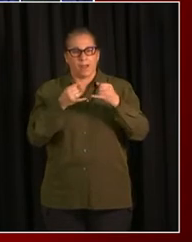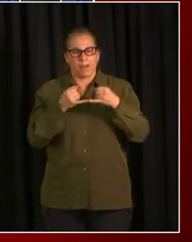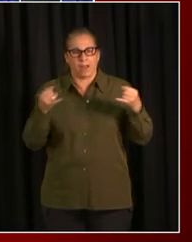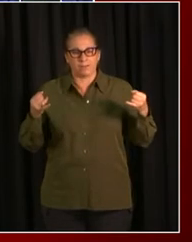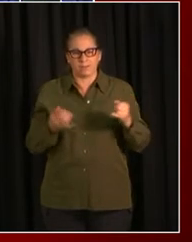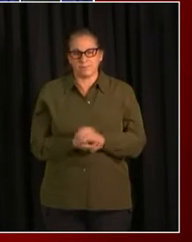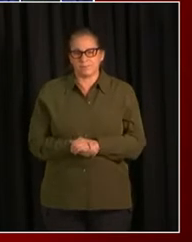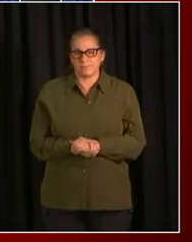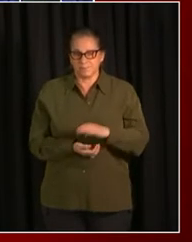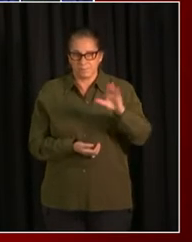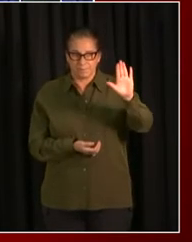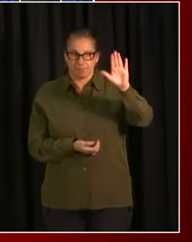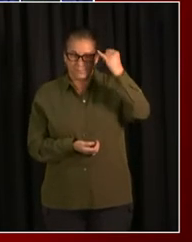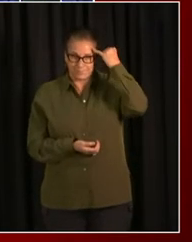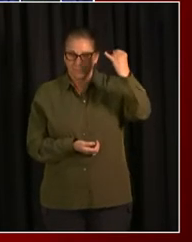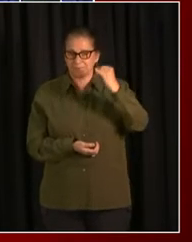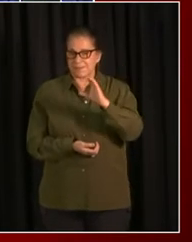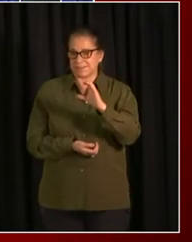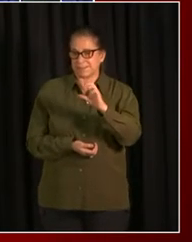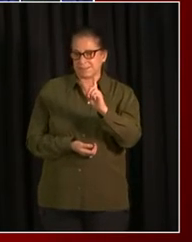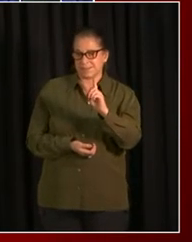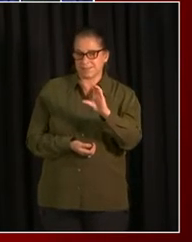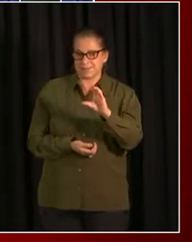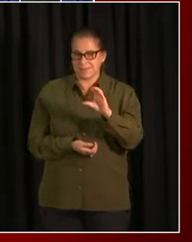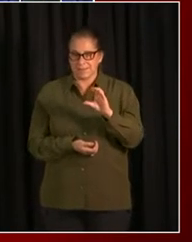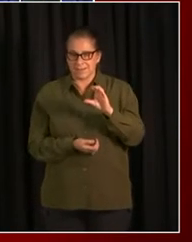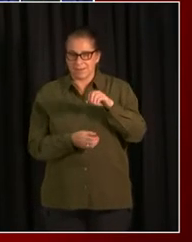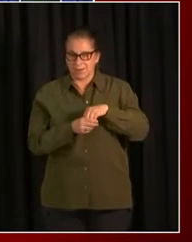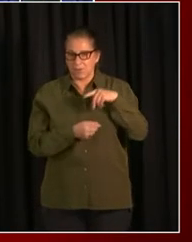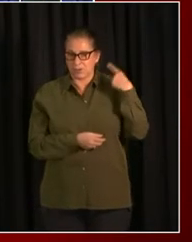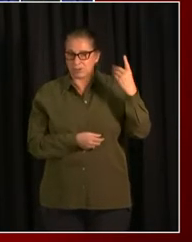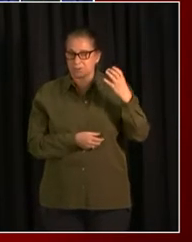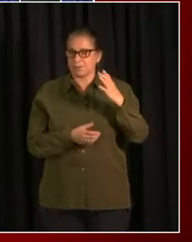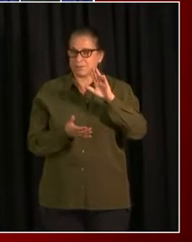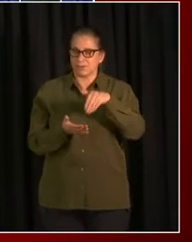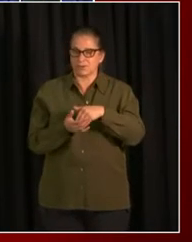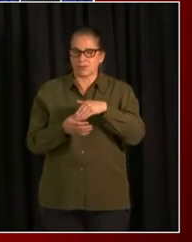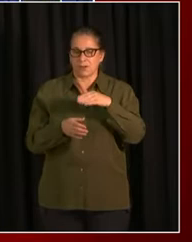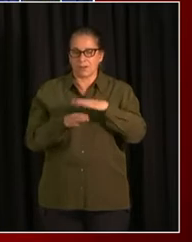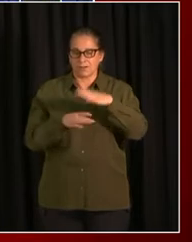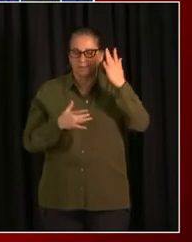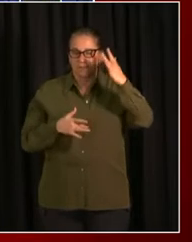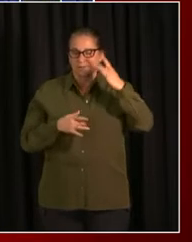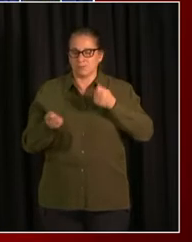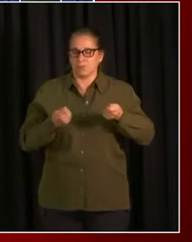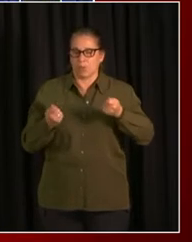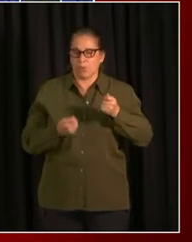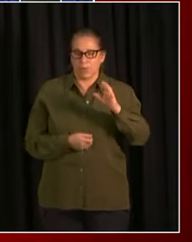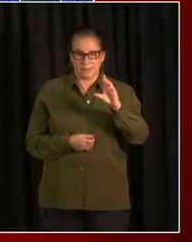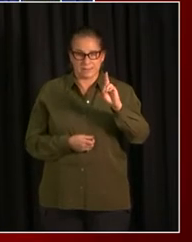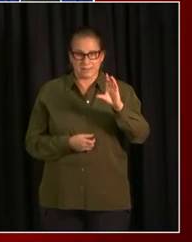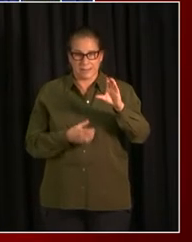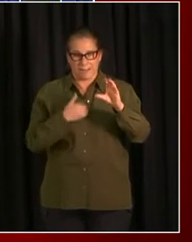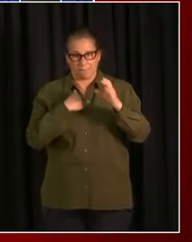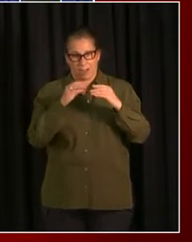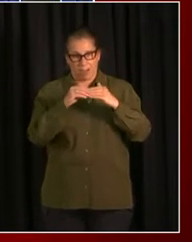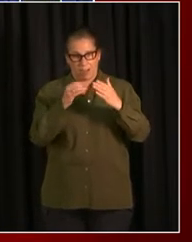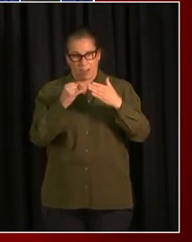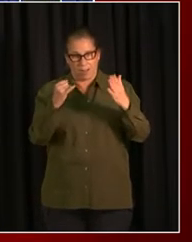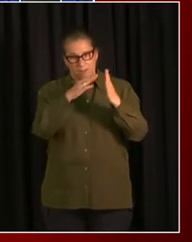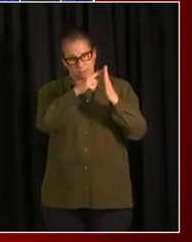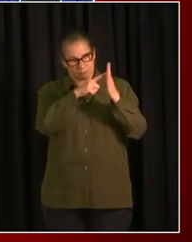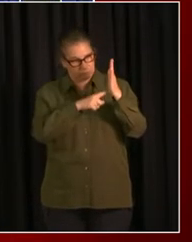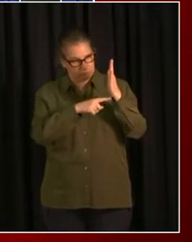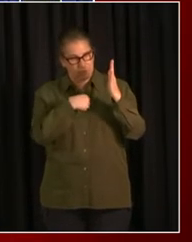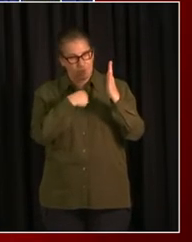CDC, which is, if you Google CDC school guidelines, I think it was the first link it pops up, that does